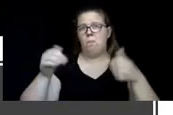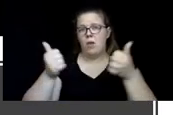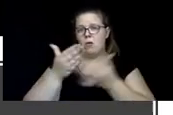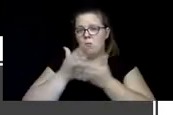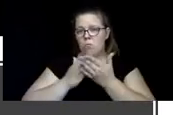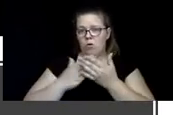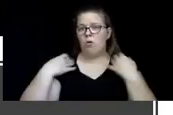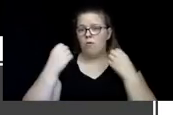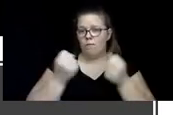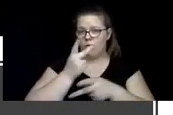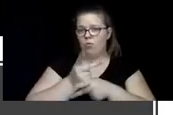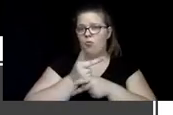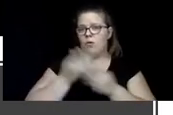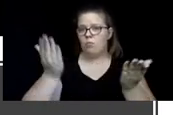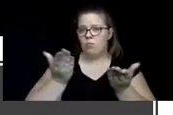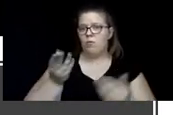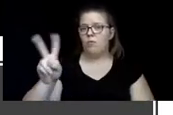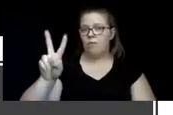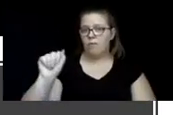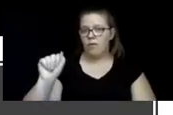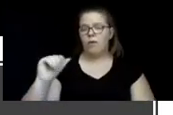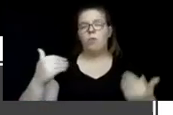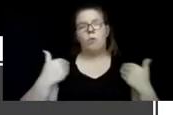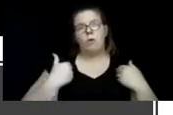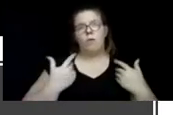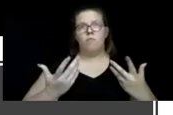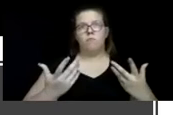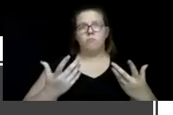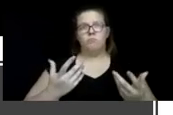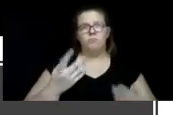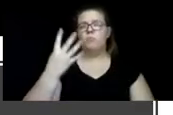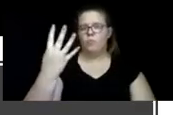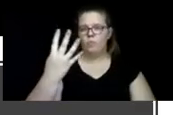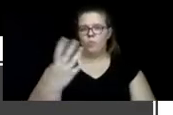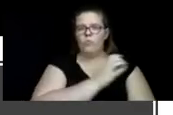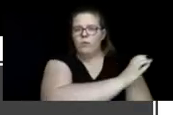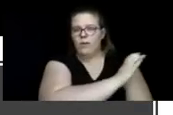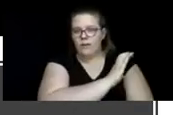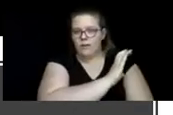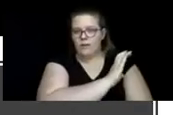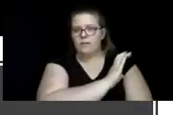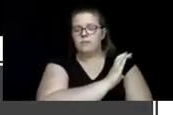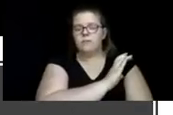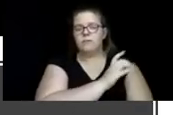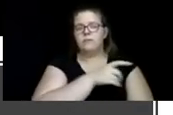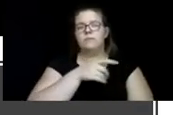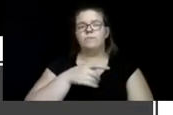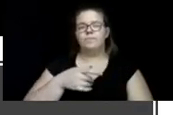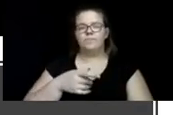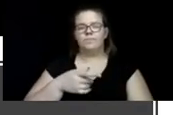VA. We have 4 clinics being in